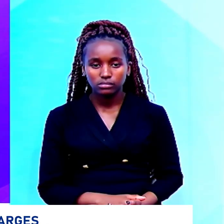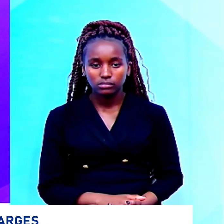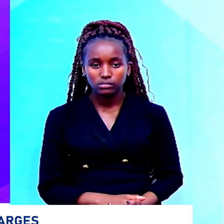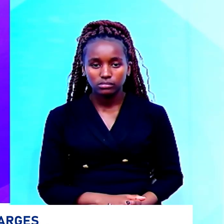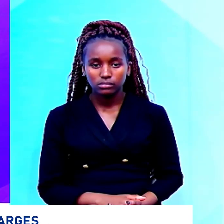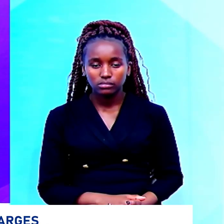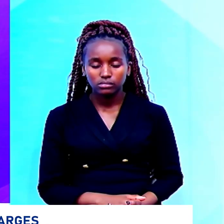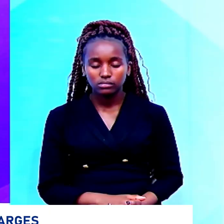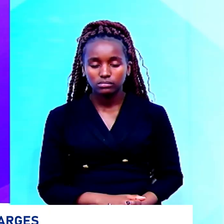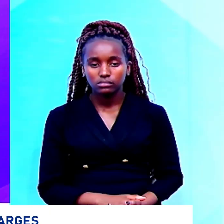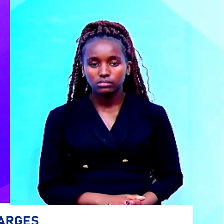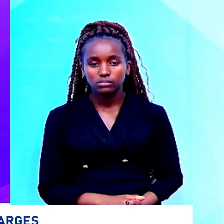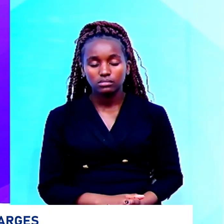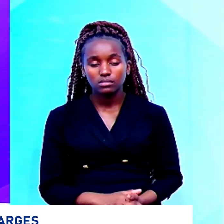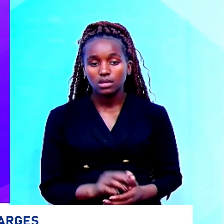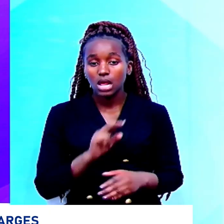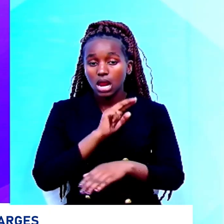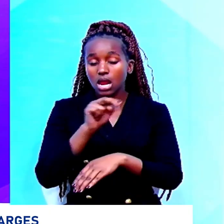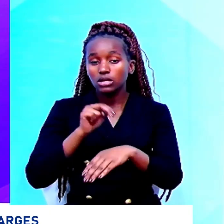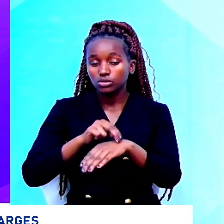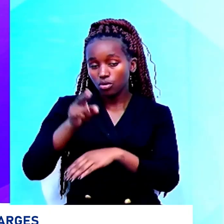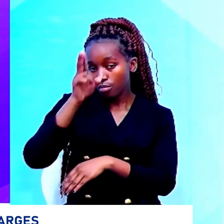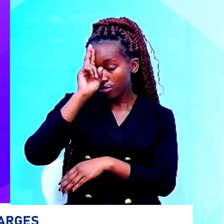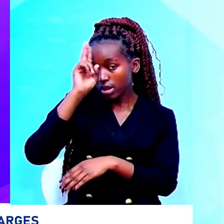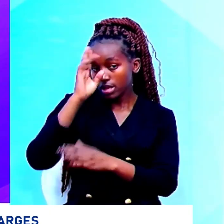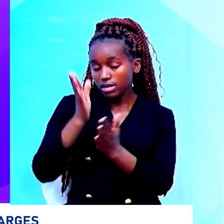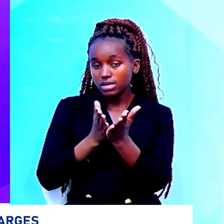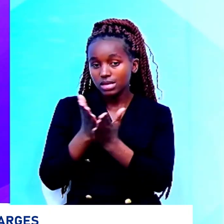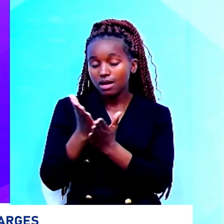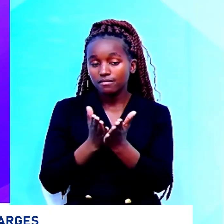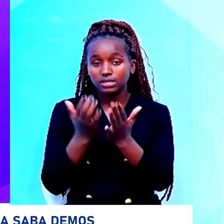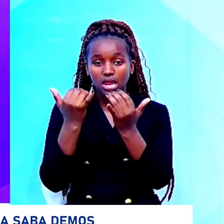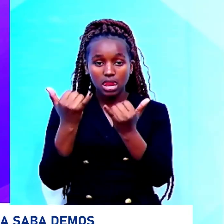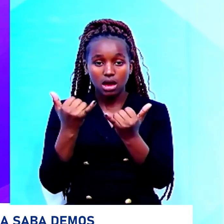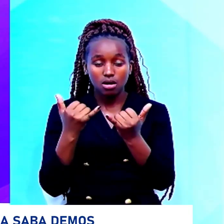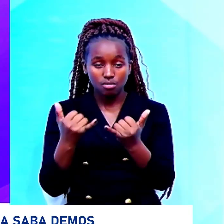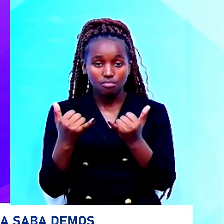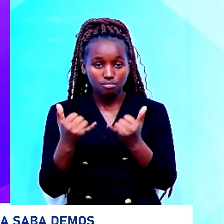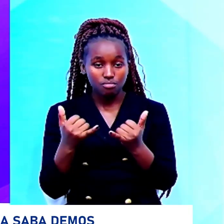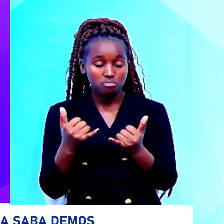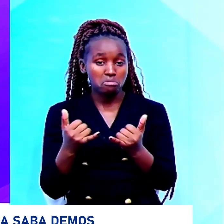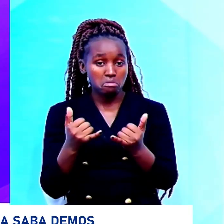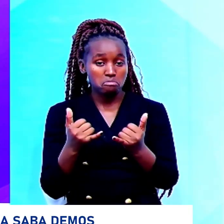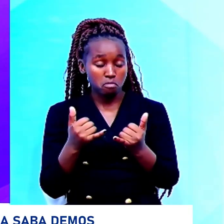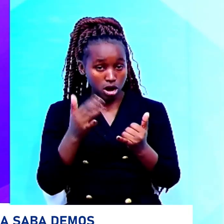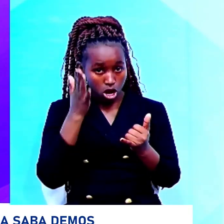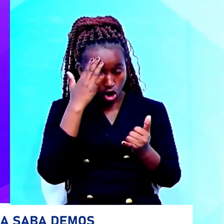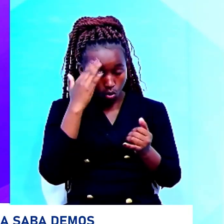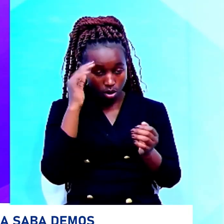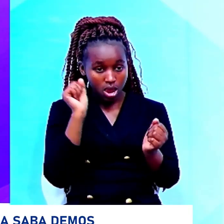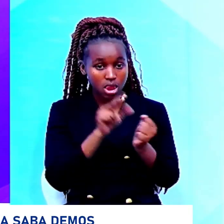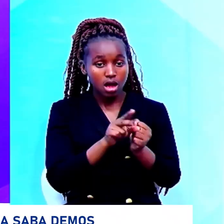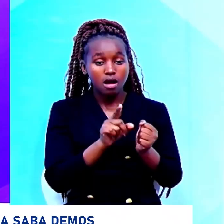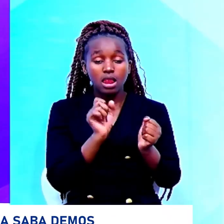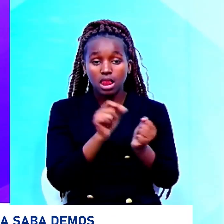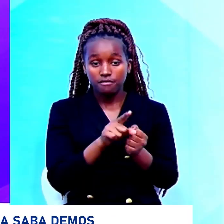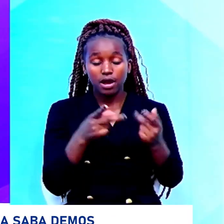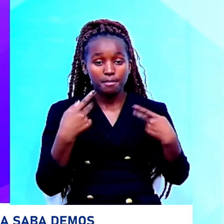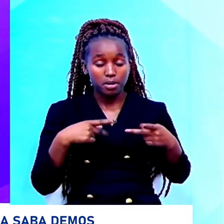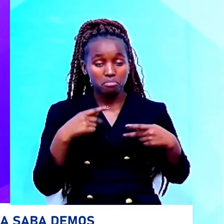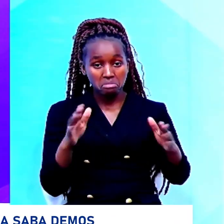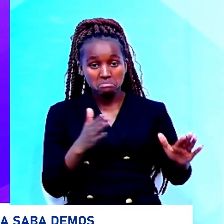To the final update, the National Police Service has recorded 11 fatalities following the deadly